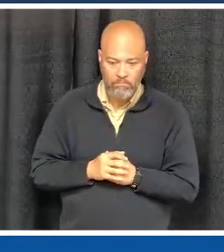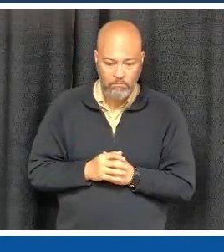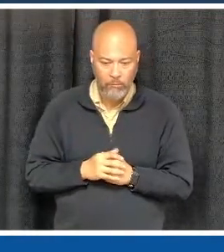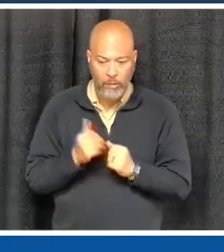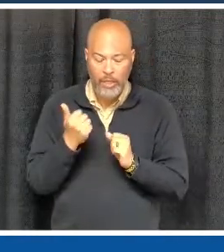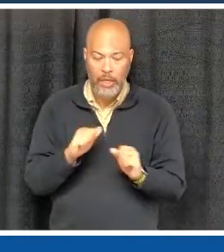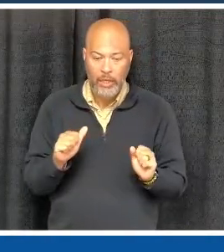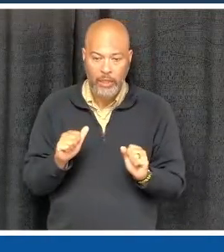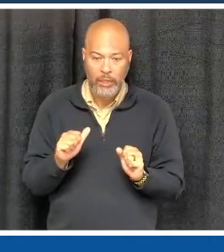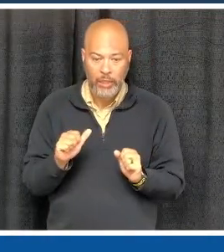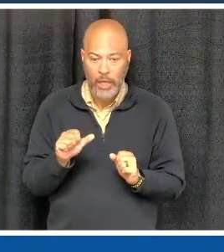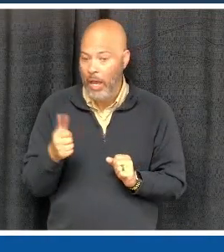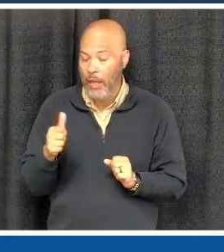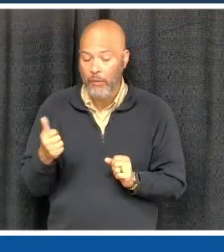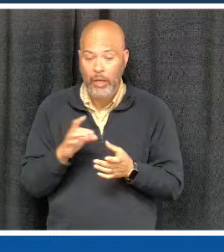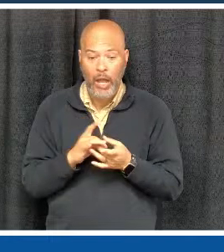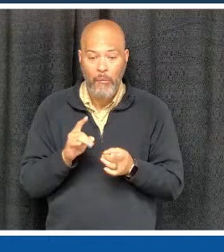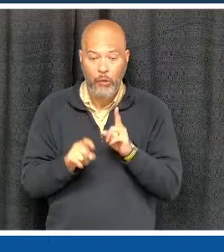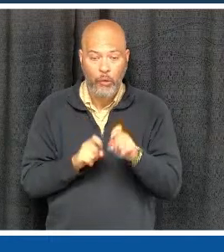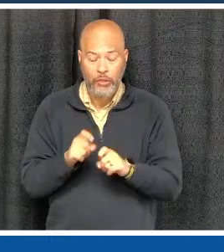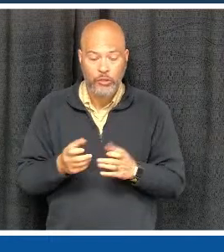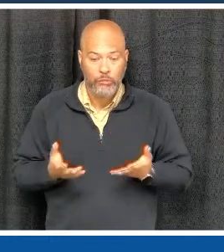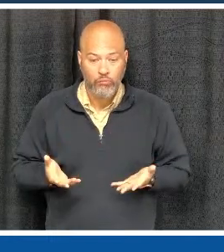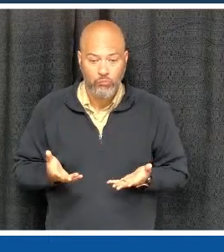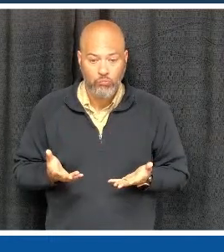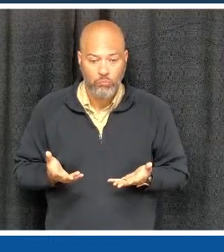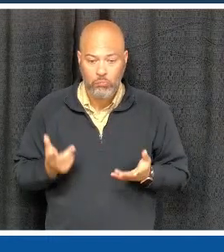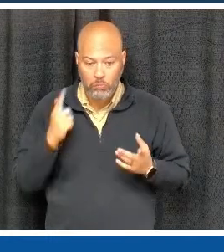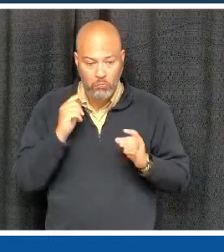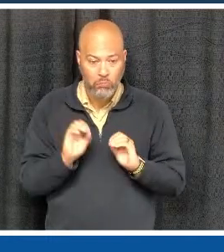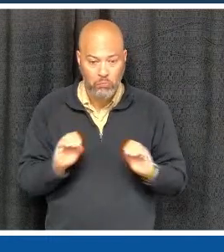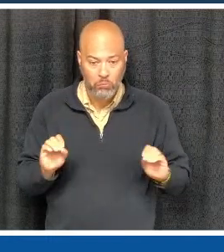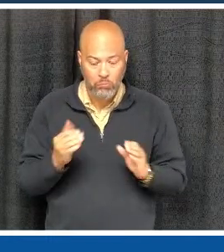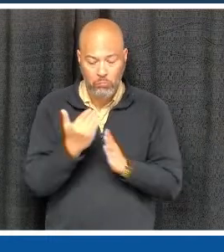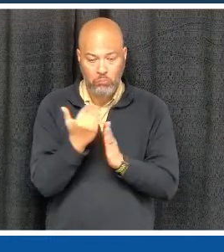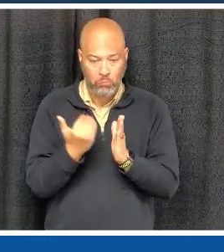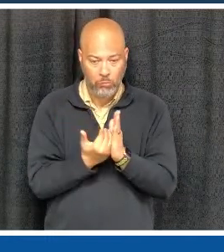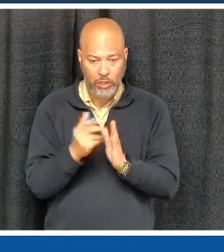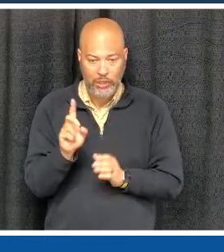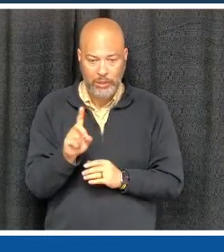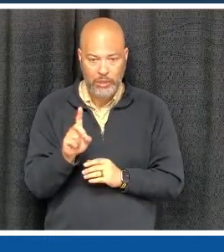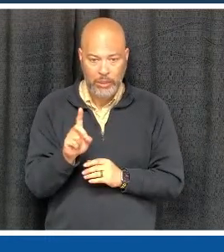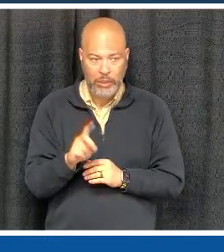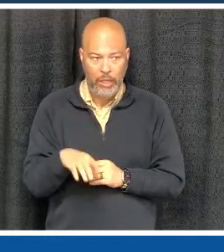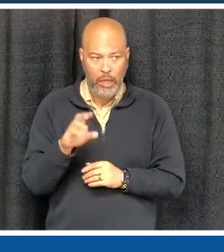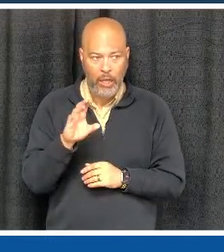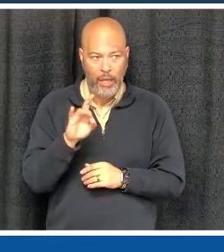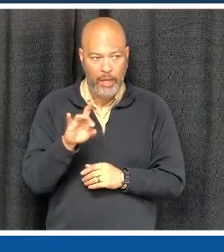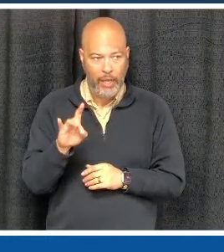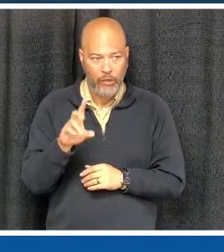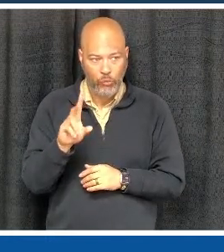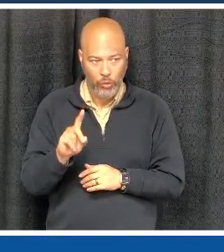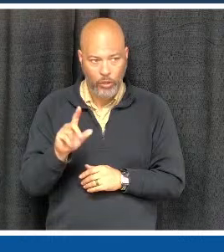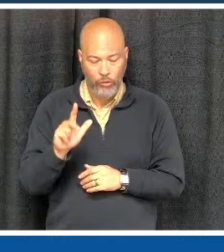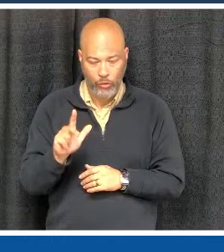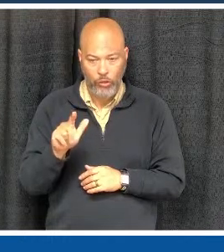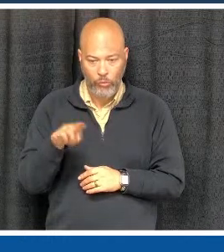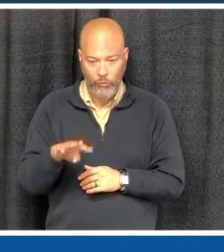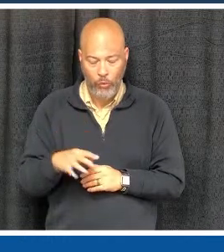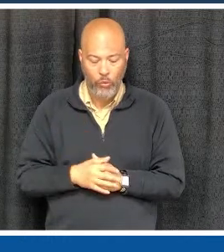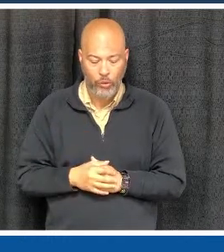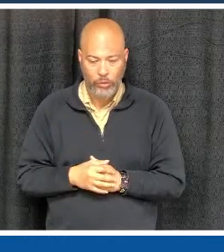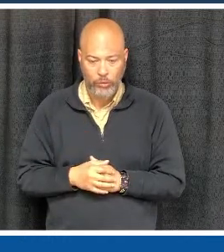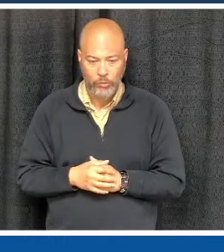any other comment or question? Seeing none, we're ready for item D, ordinance 88, 2023-24. Mr.